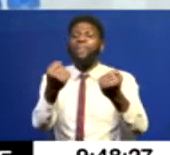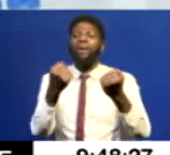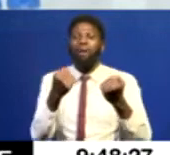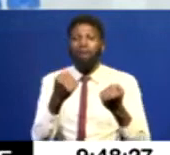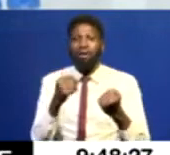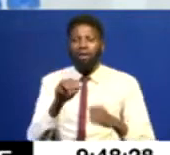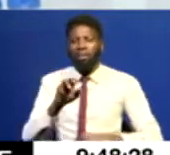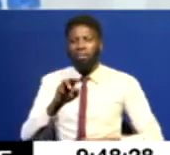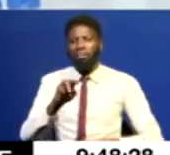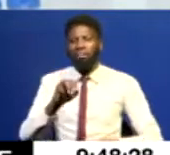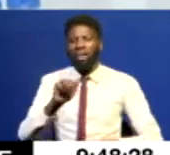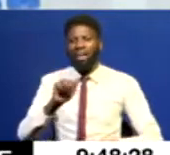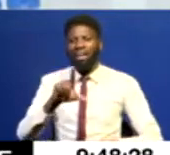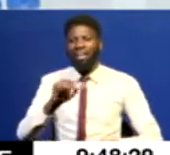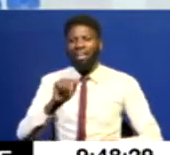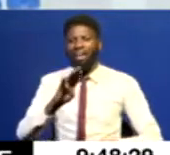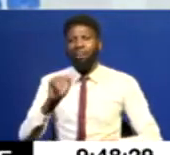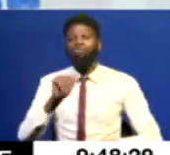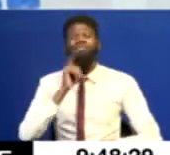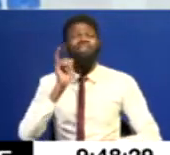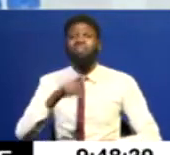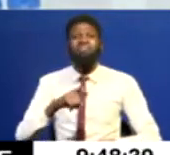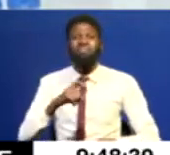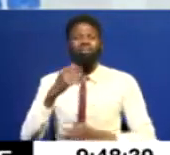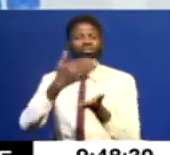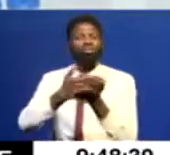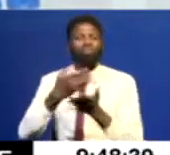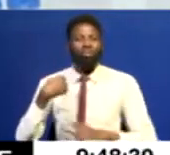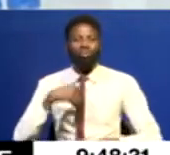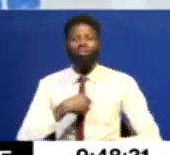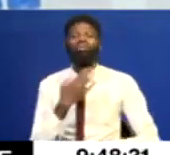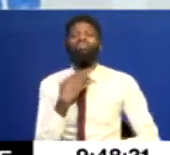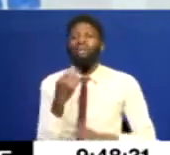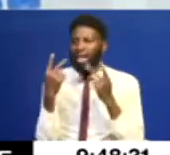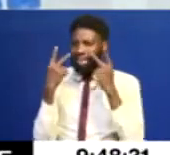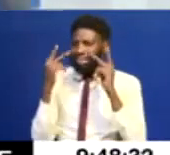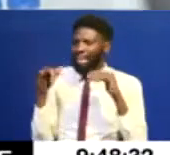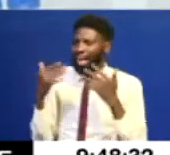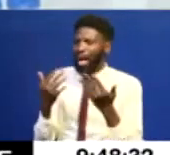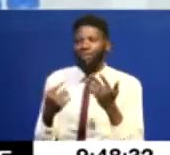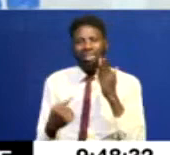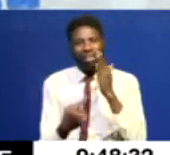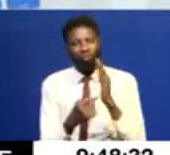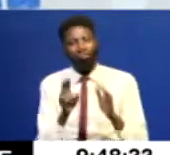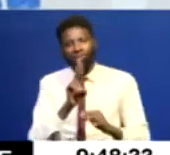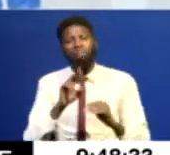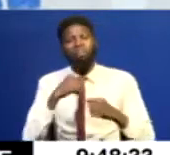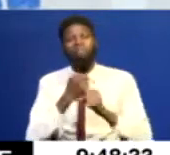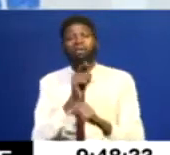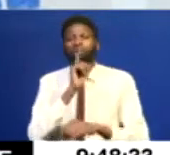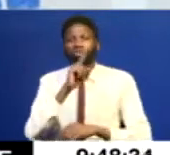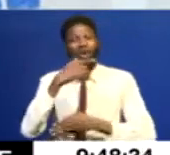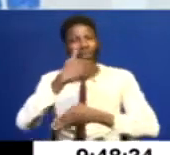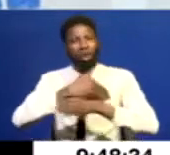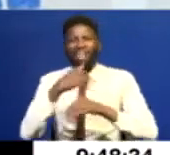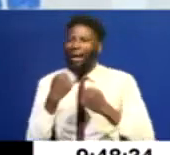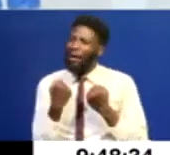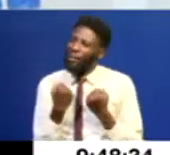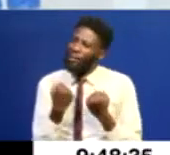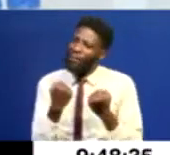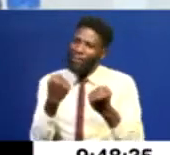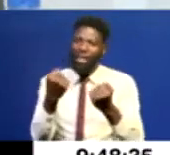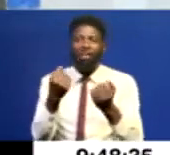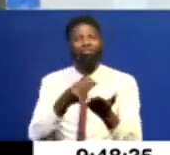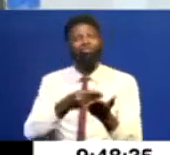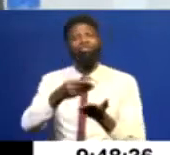need to see ways of leveraging on technology to be able to have seamless crossing of the border so that we don't have